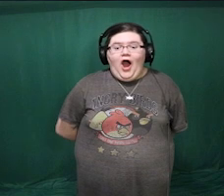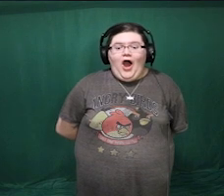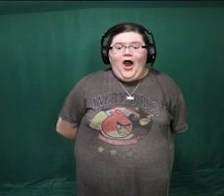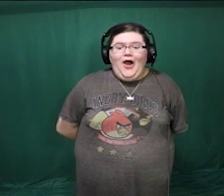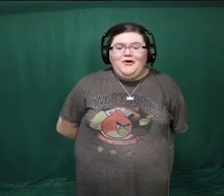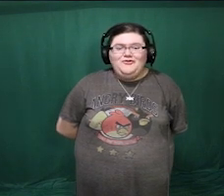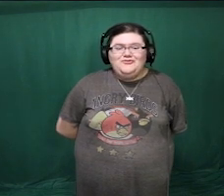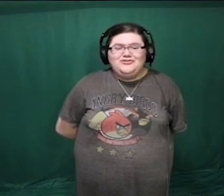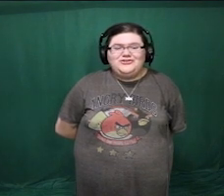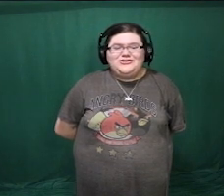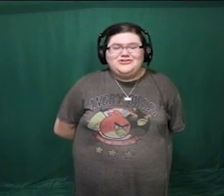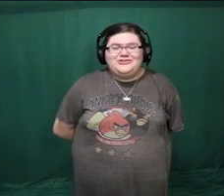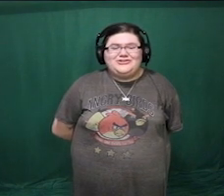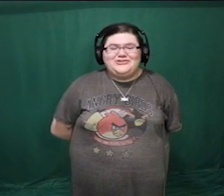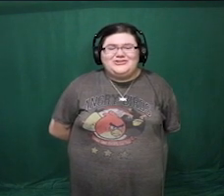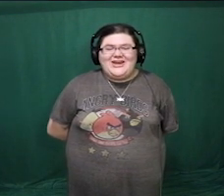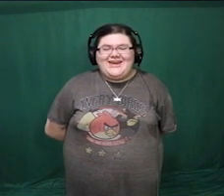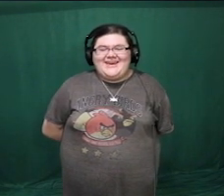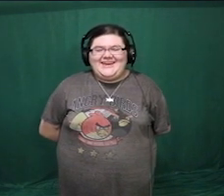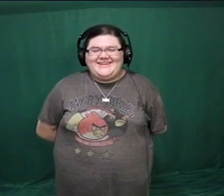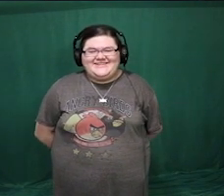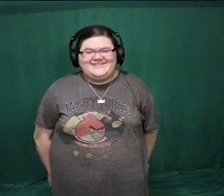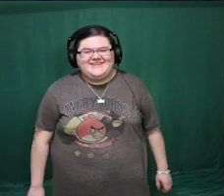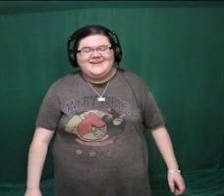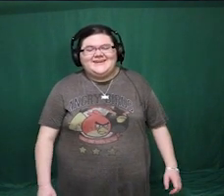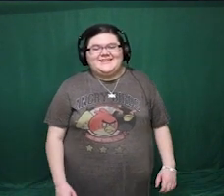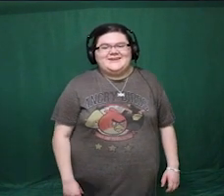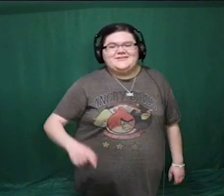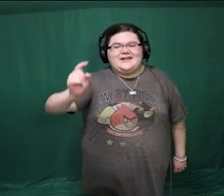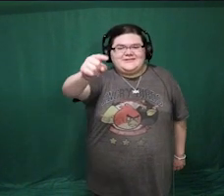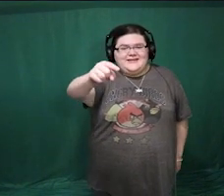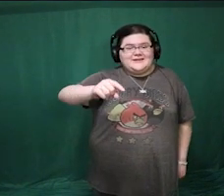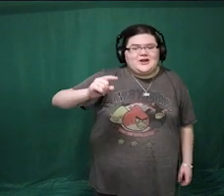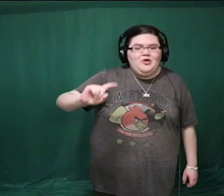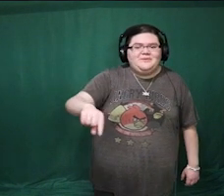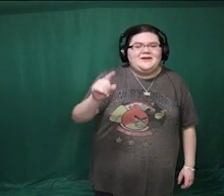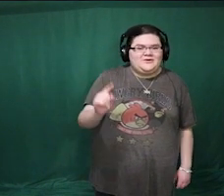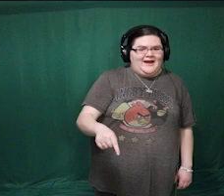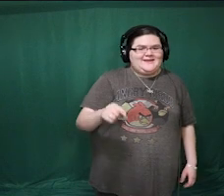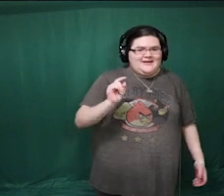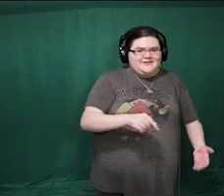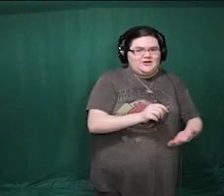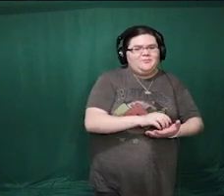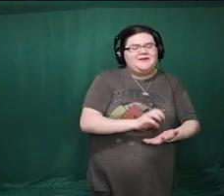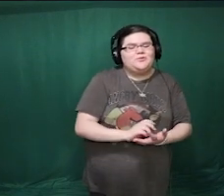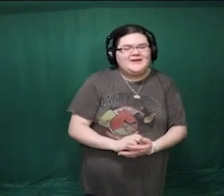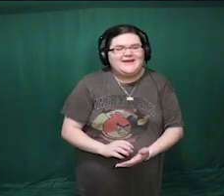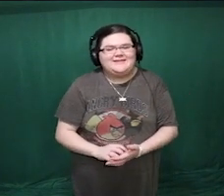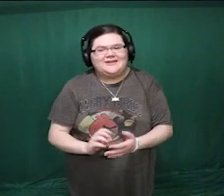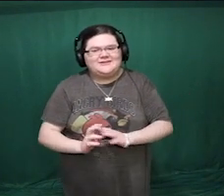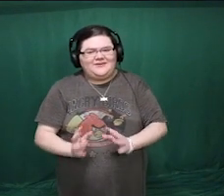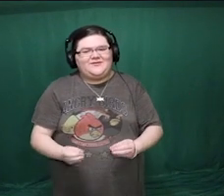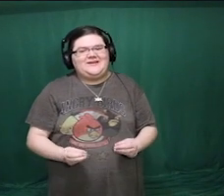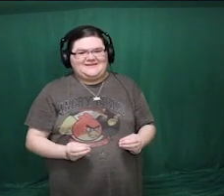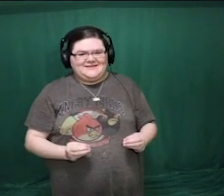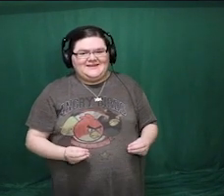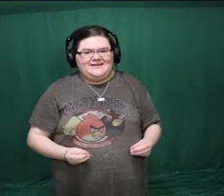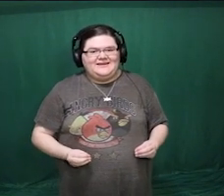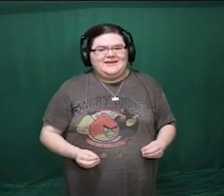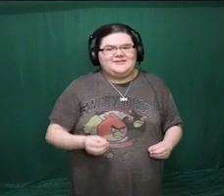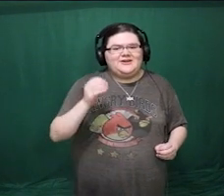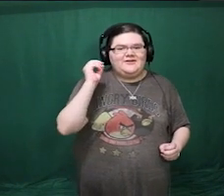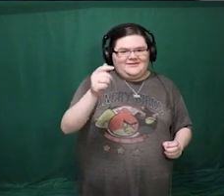What? Oh, shit! Bro, back in the day. Because that's the thing, it's opening night. That's opening weekend. That's